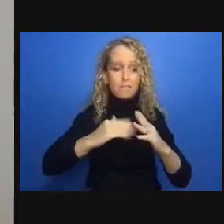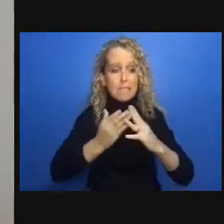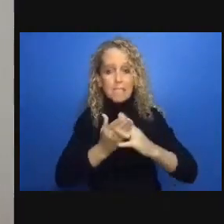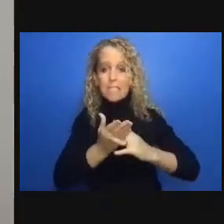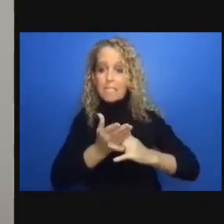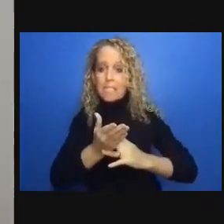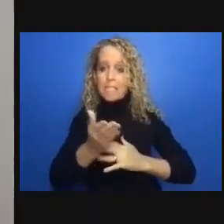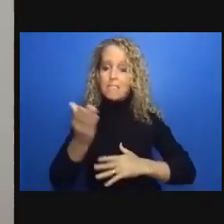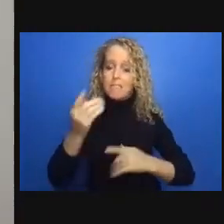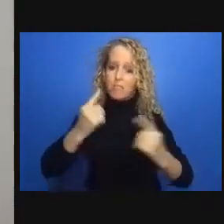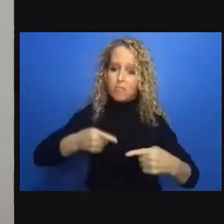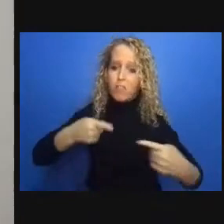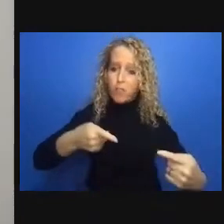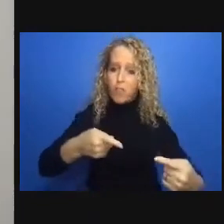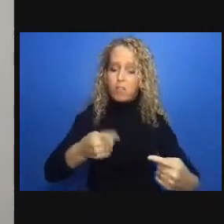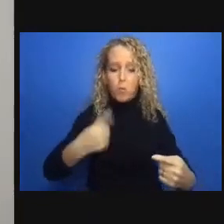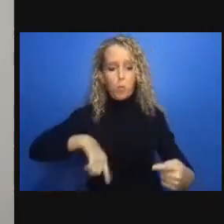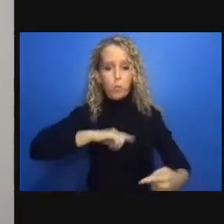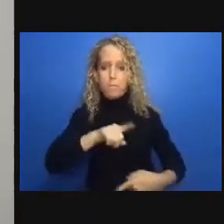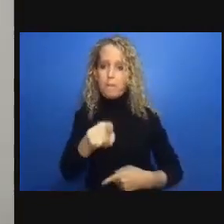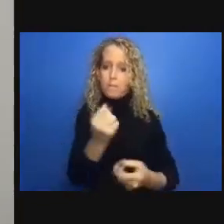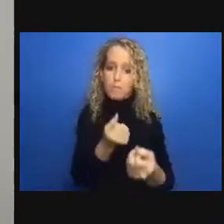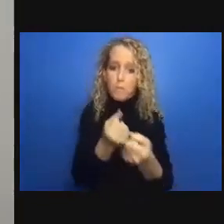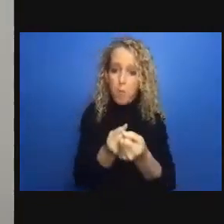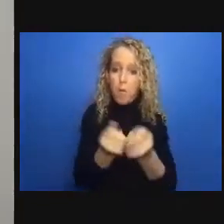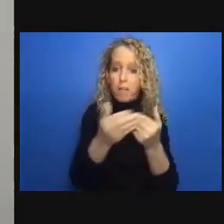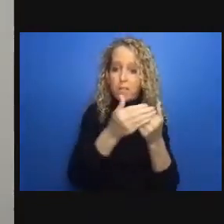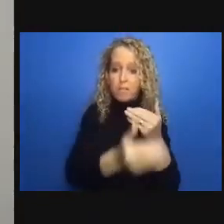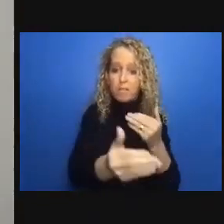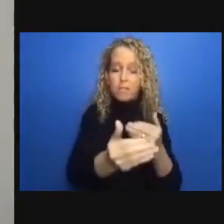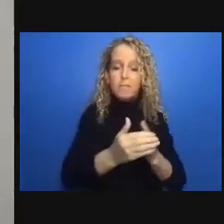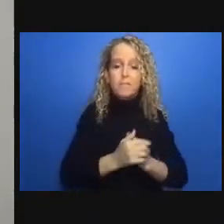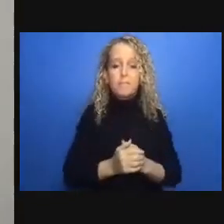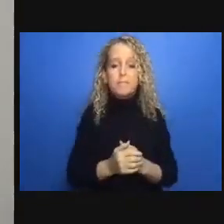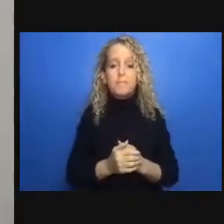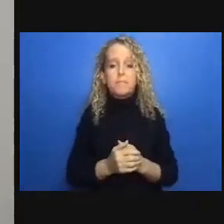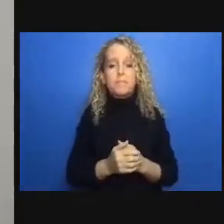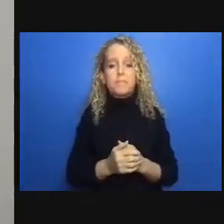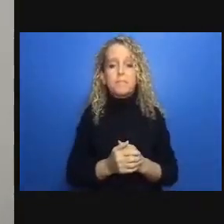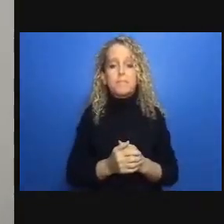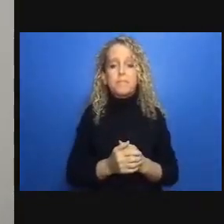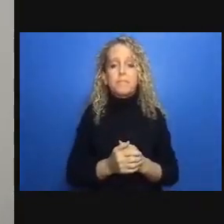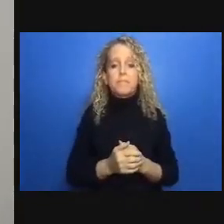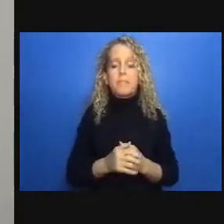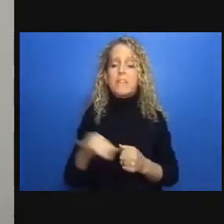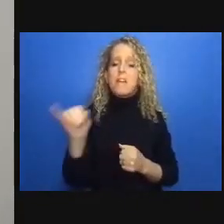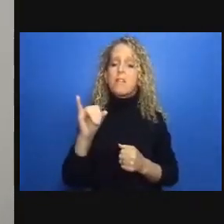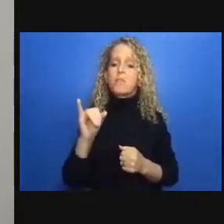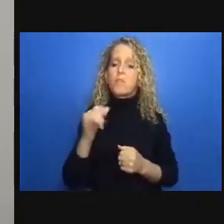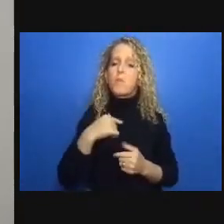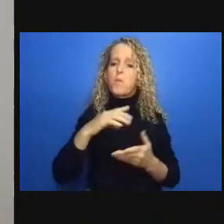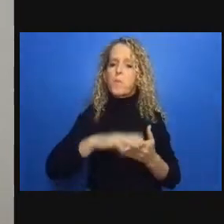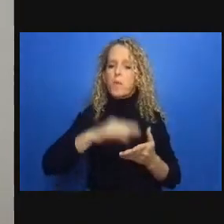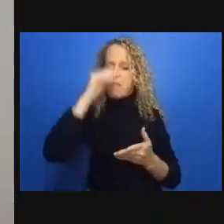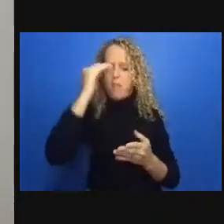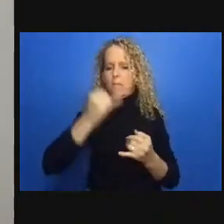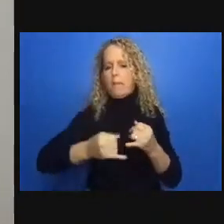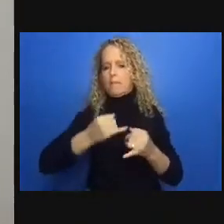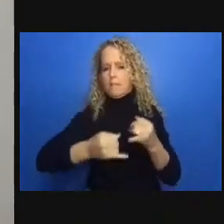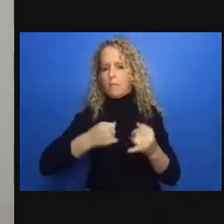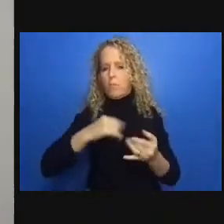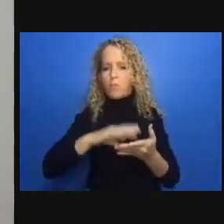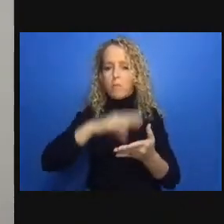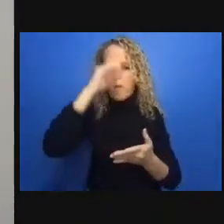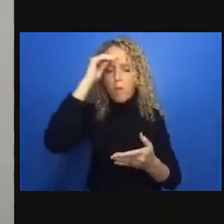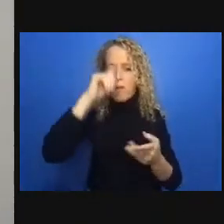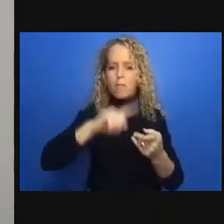forward. And the last piece that we learned about was the lack of dependable data. You know, a lot of people said, well, I don't know where to